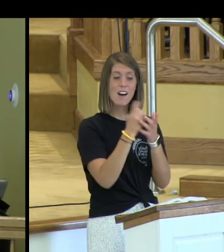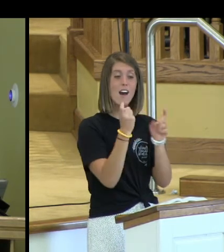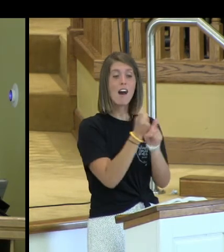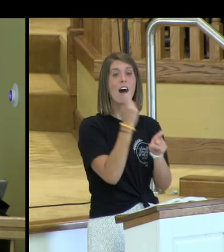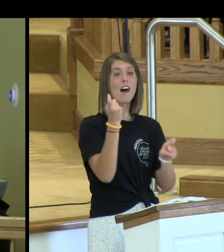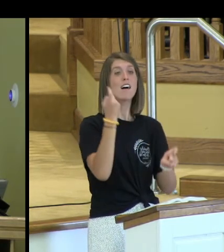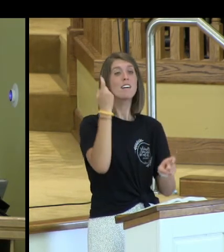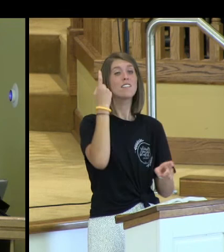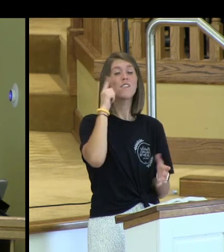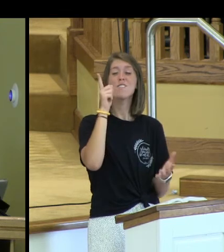who am